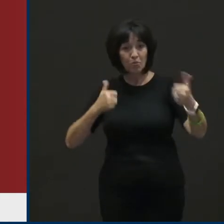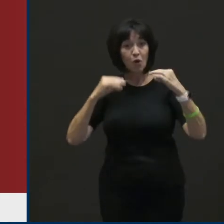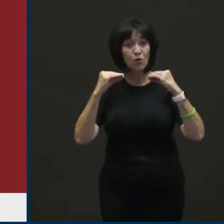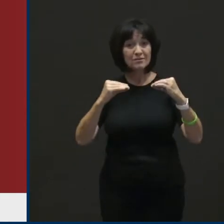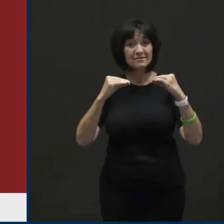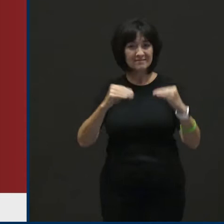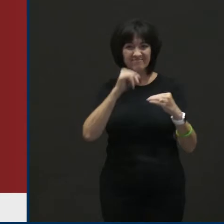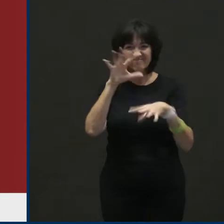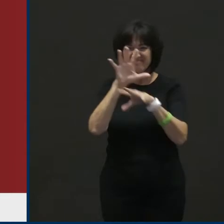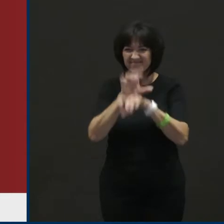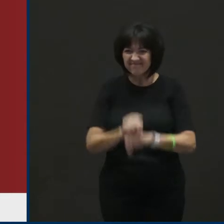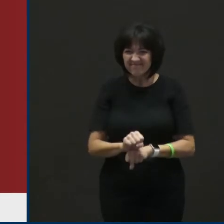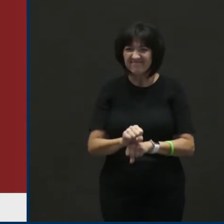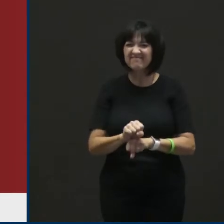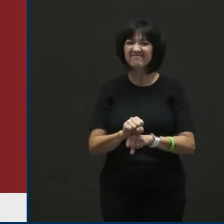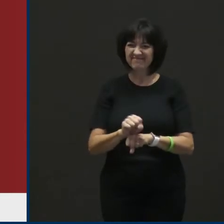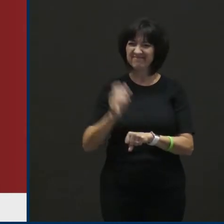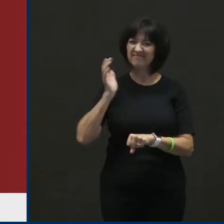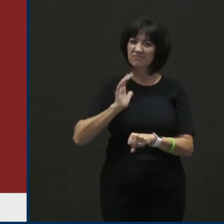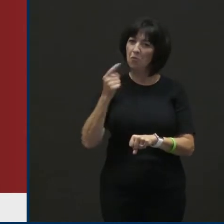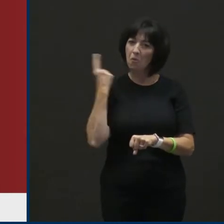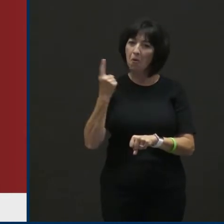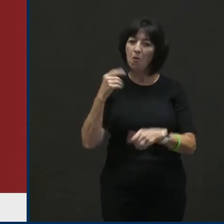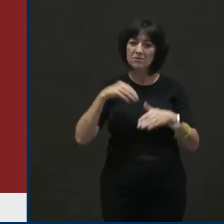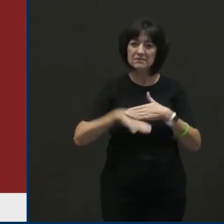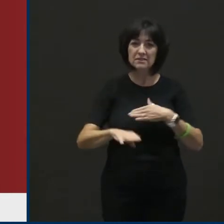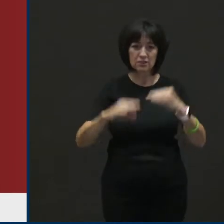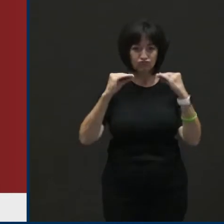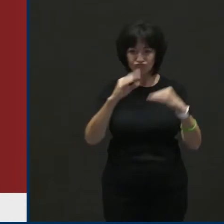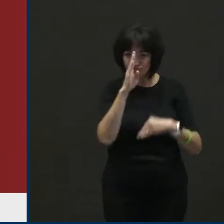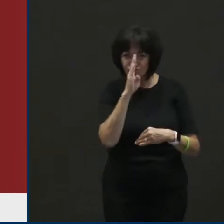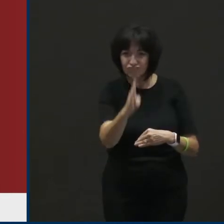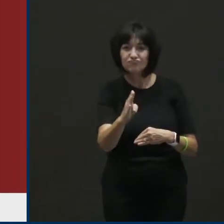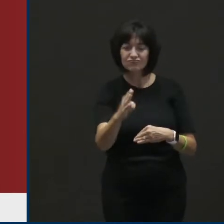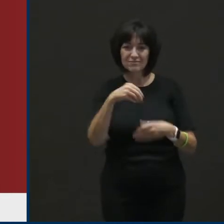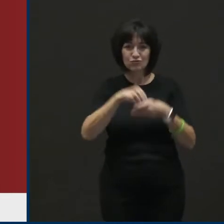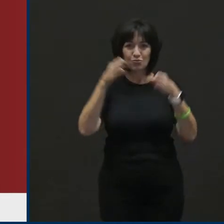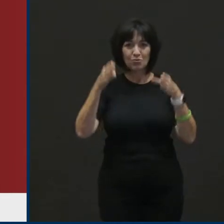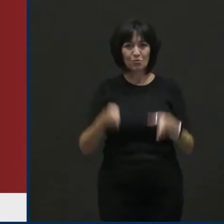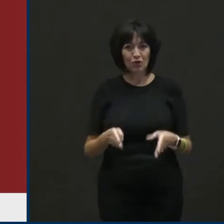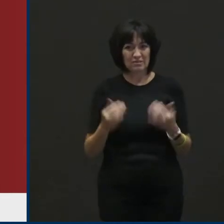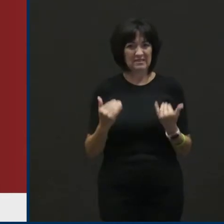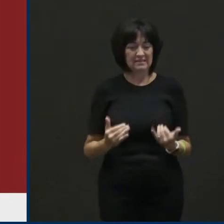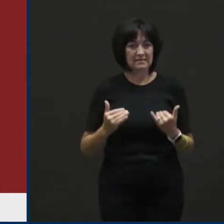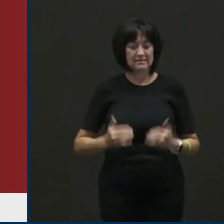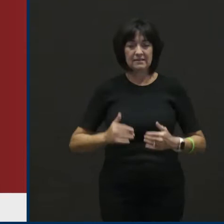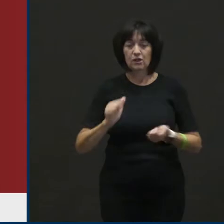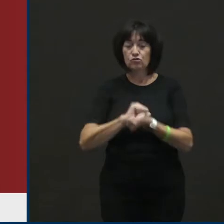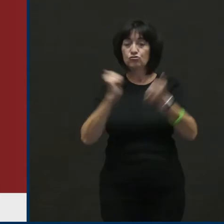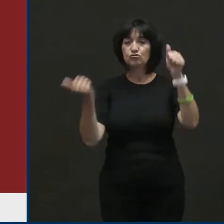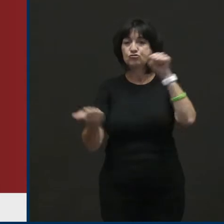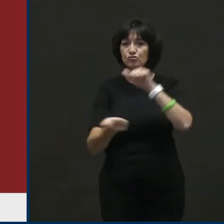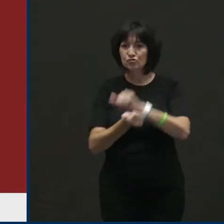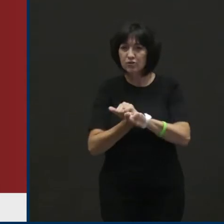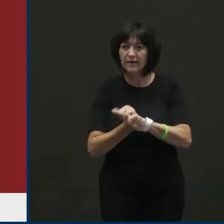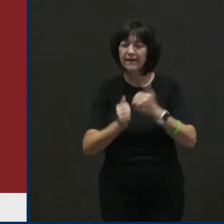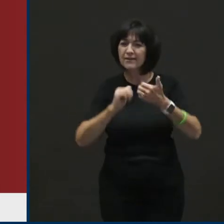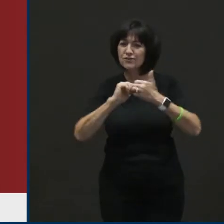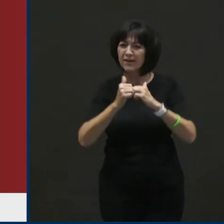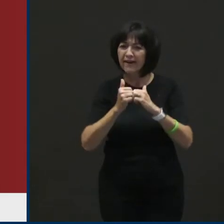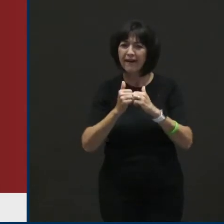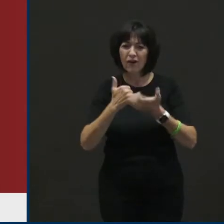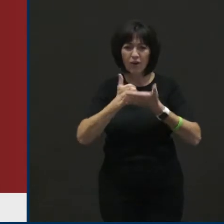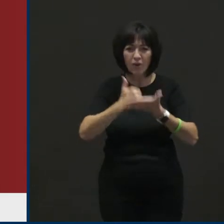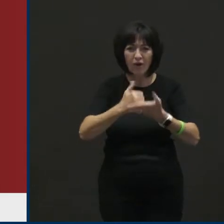using. Very, very new to each of them, with the challenges that technology present